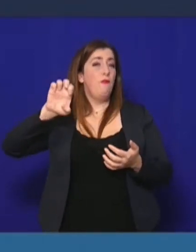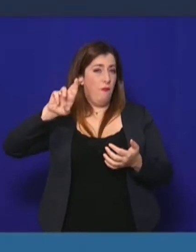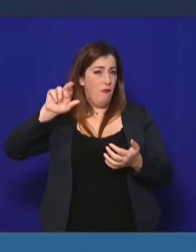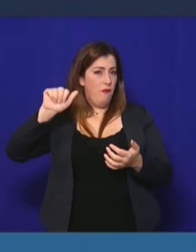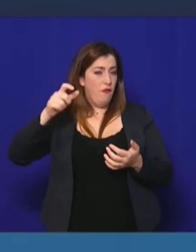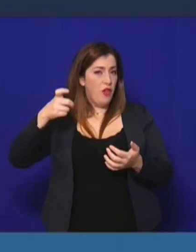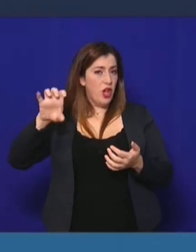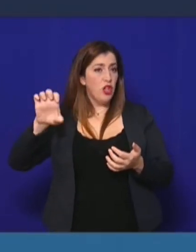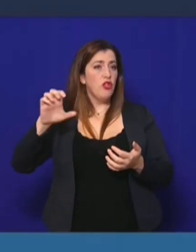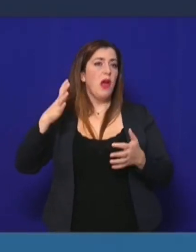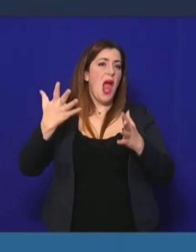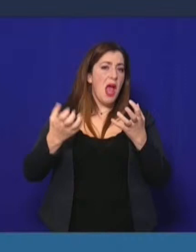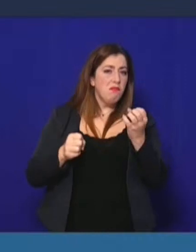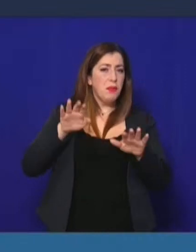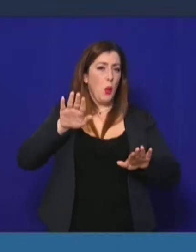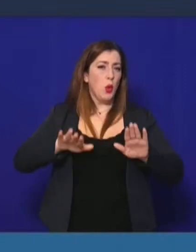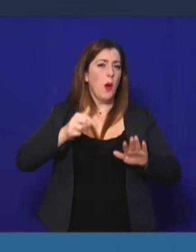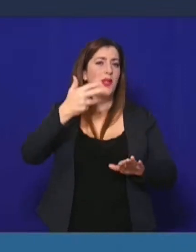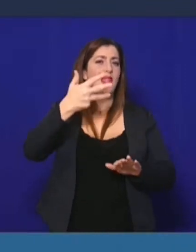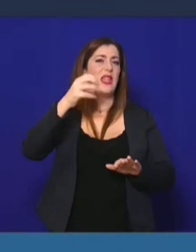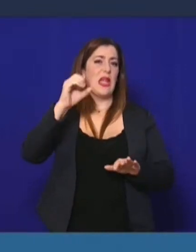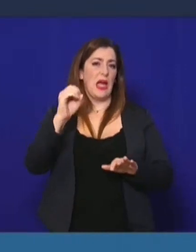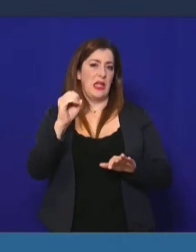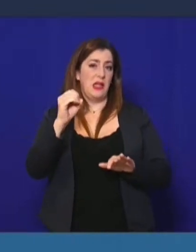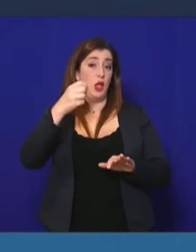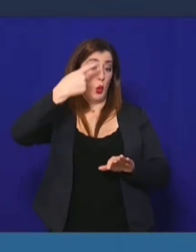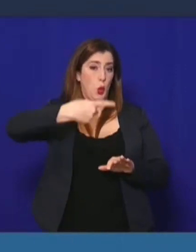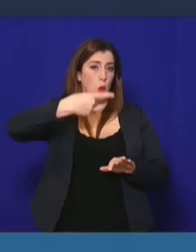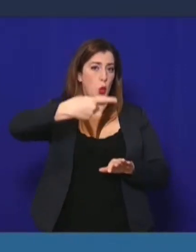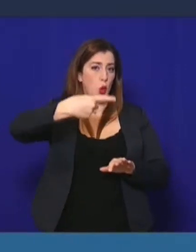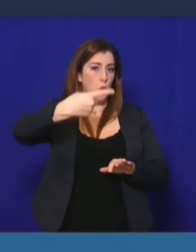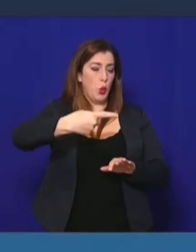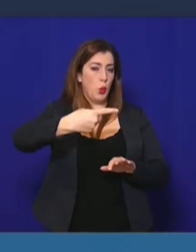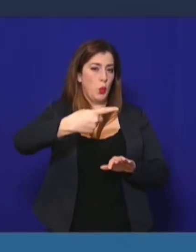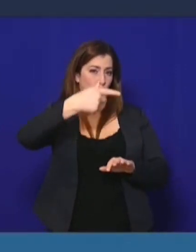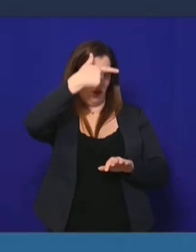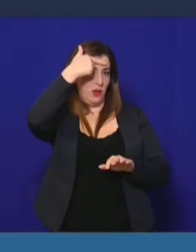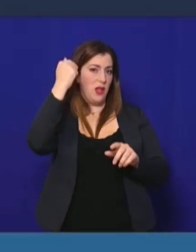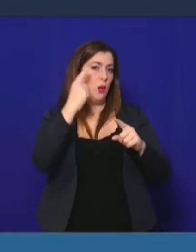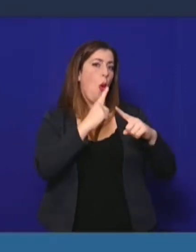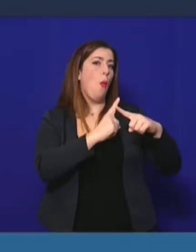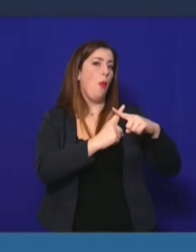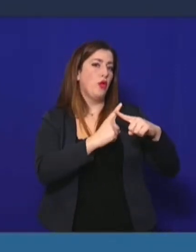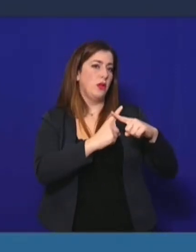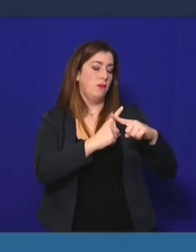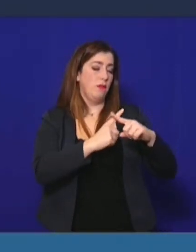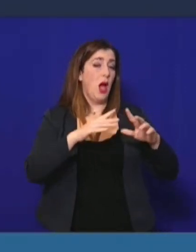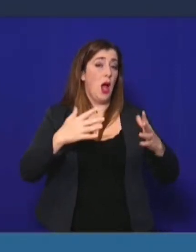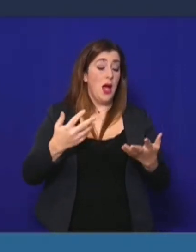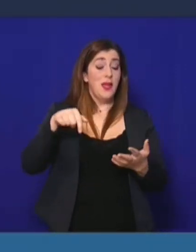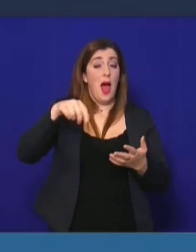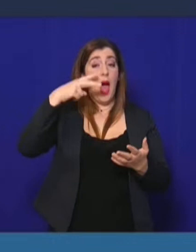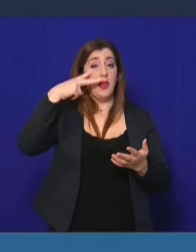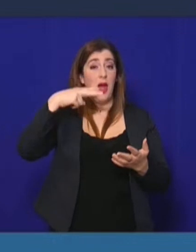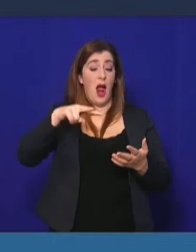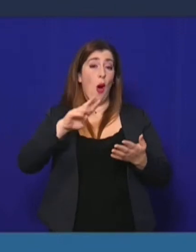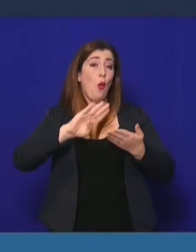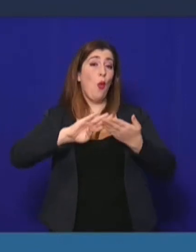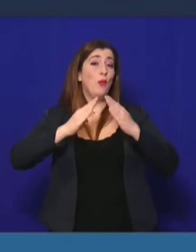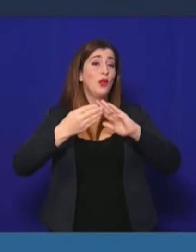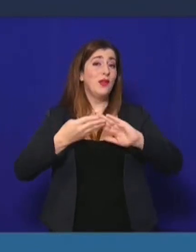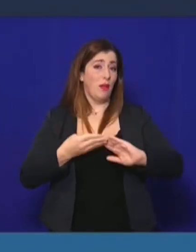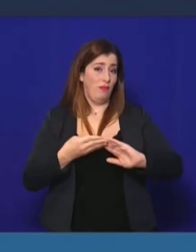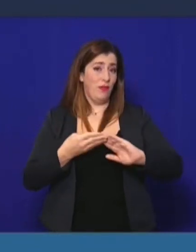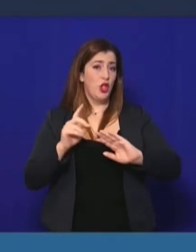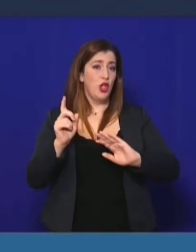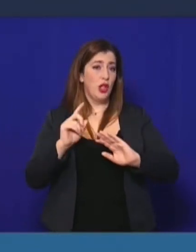90 cases. U dan qed ikun rifless ta' propju x'qed jiġri wkoll fil-komunità, niftakru li fil-ġimgħa li għaddiet